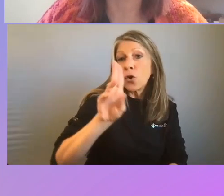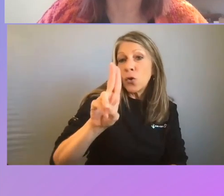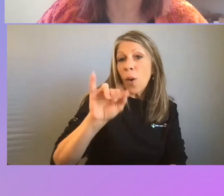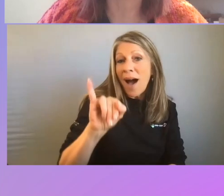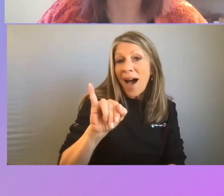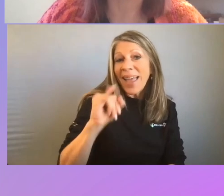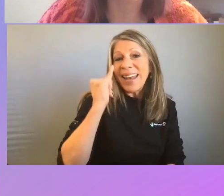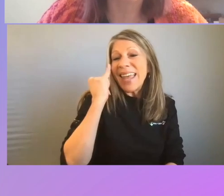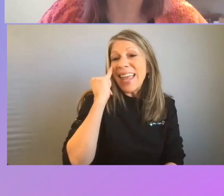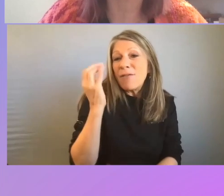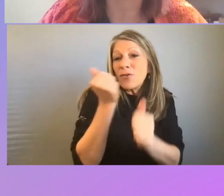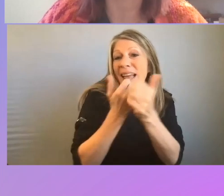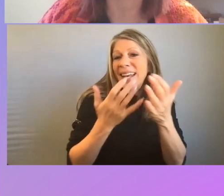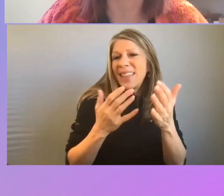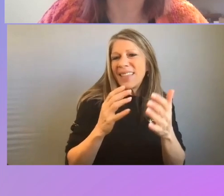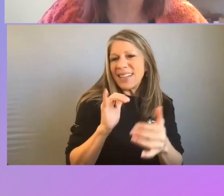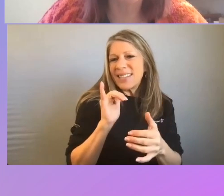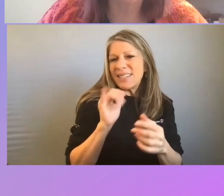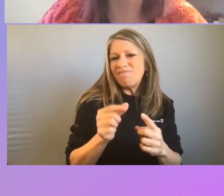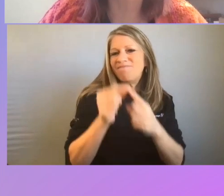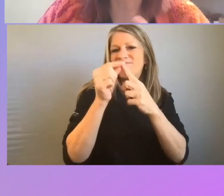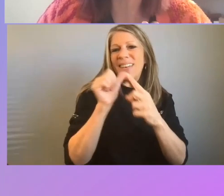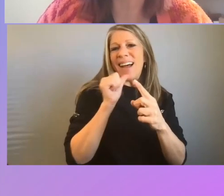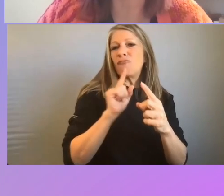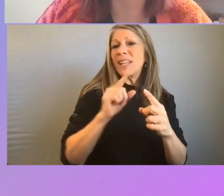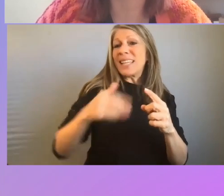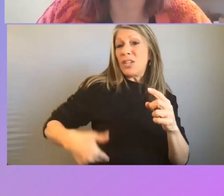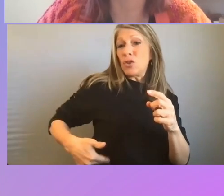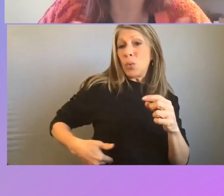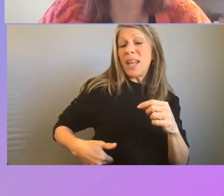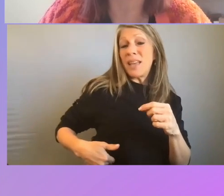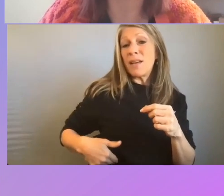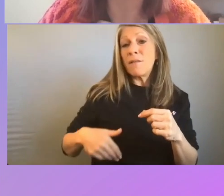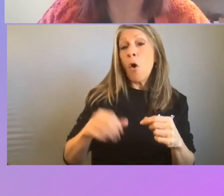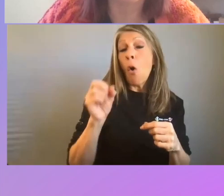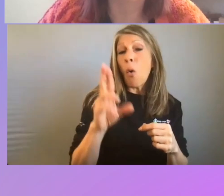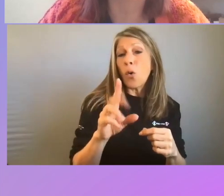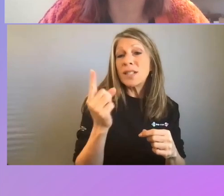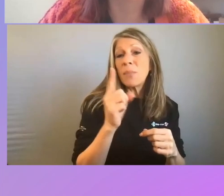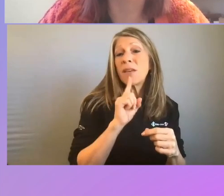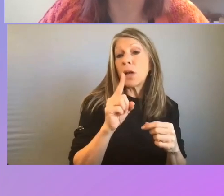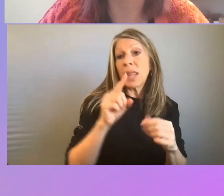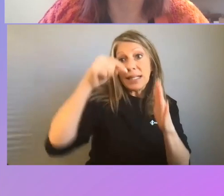if there's anything that's atypical or not super intuitive, or if there's, say, a really comprehensive list of keyboard